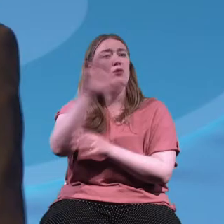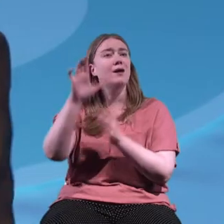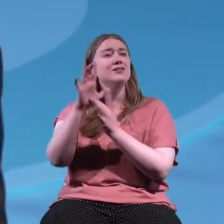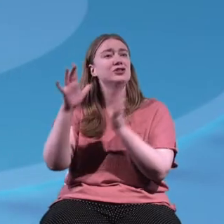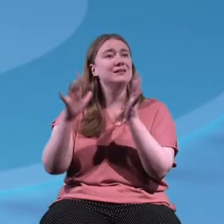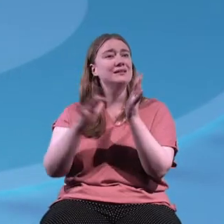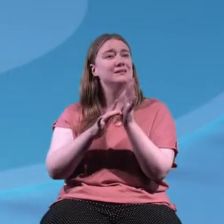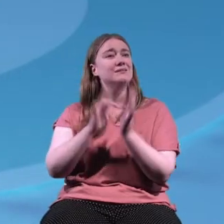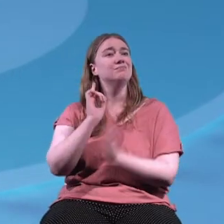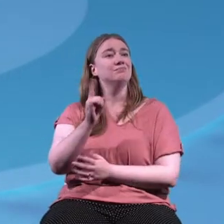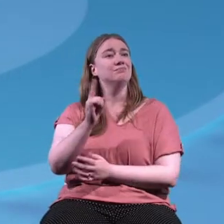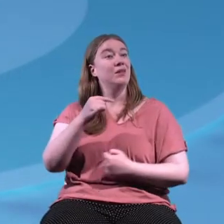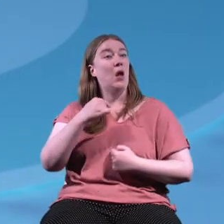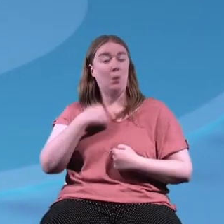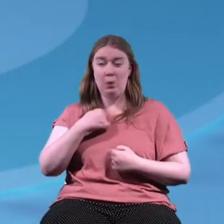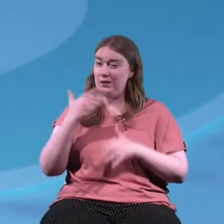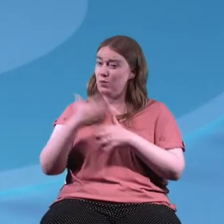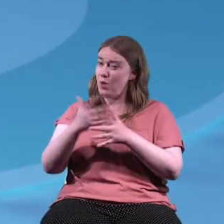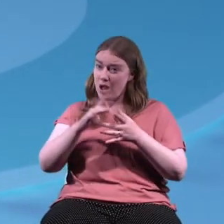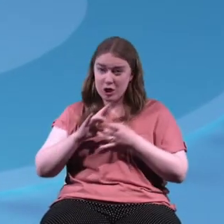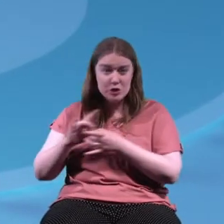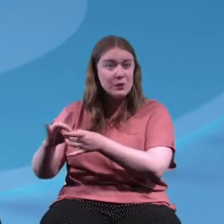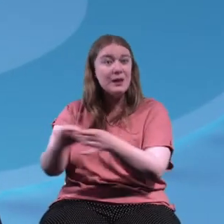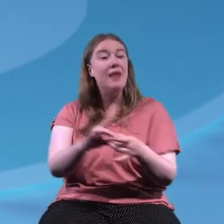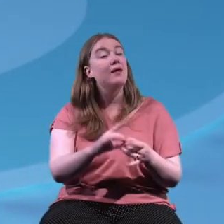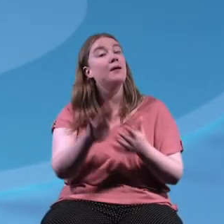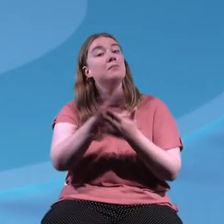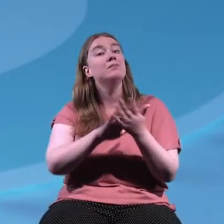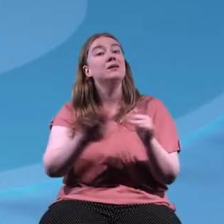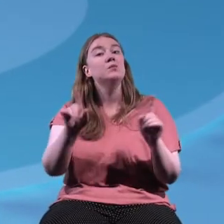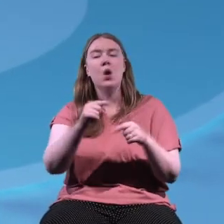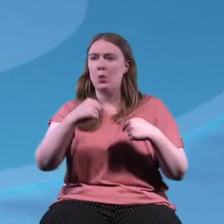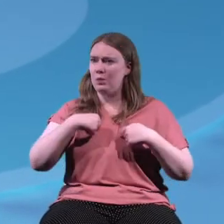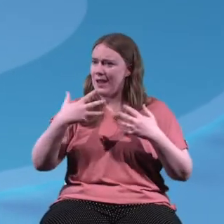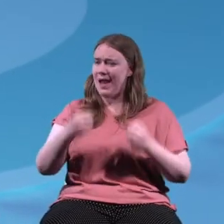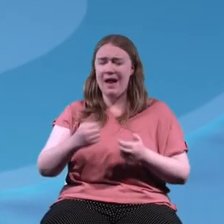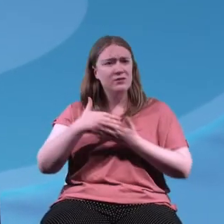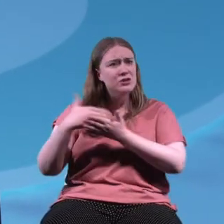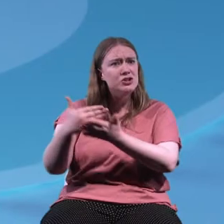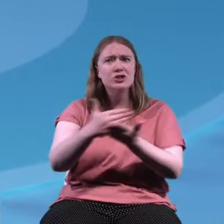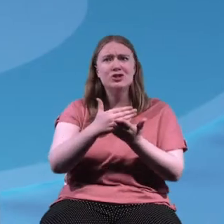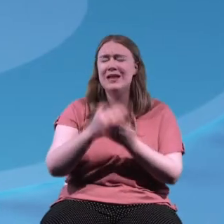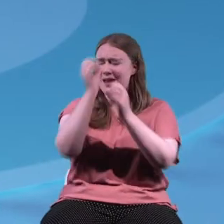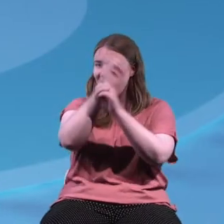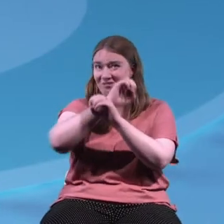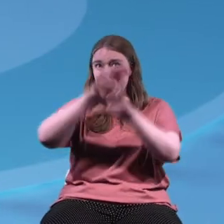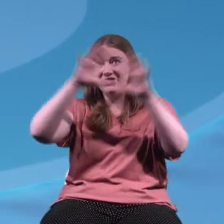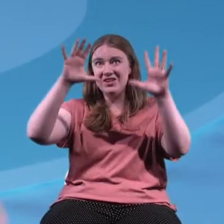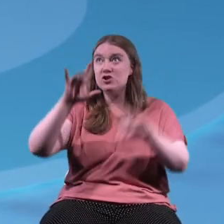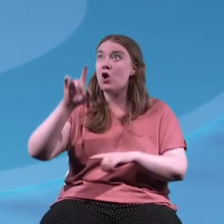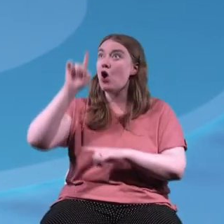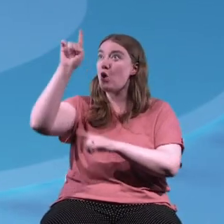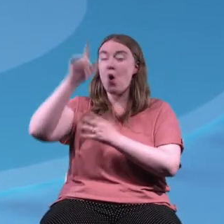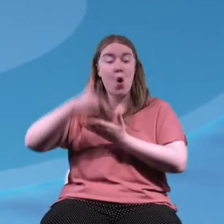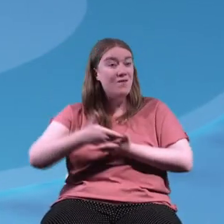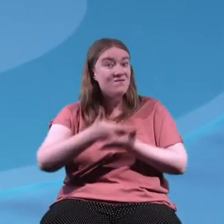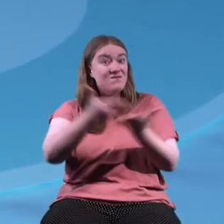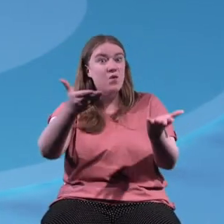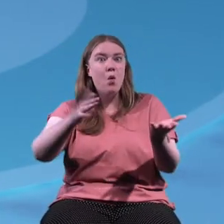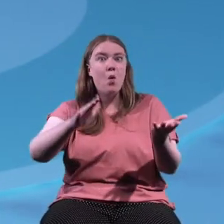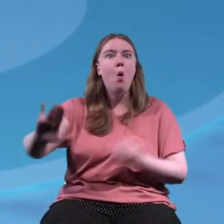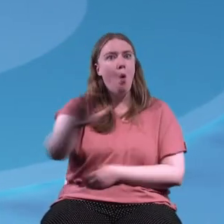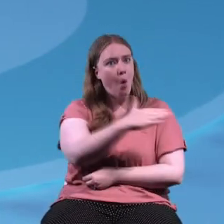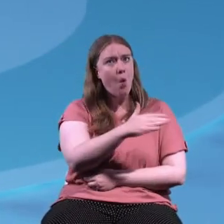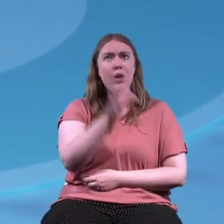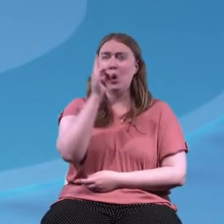work together insofar as we're able with a shared vision, which we call God for all. God is